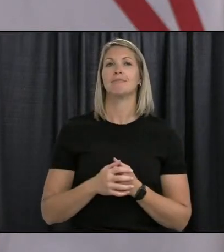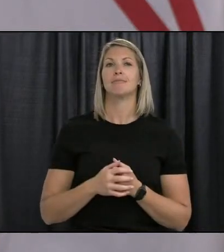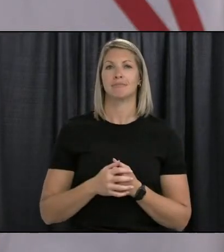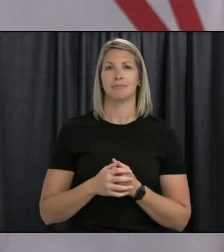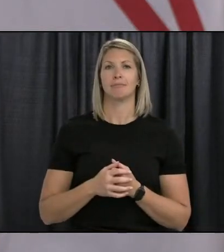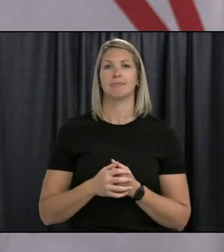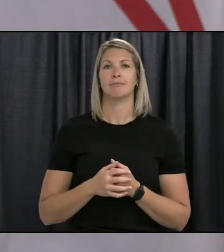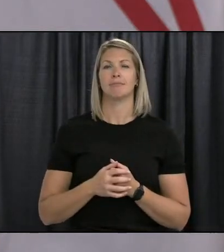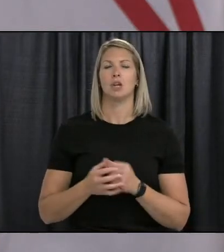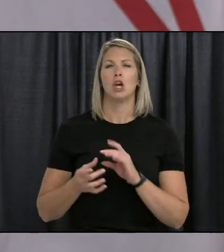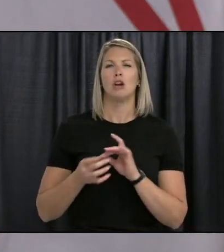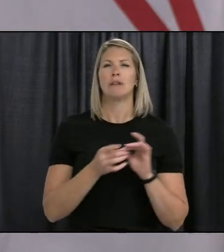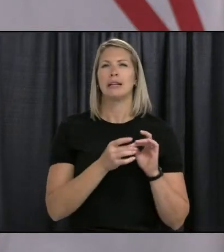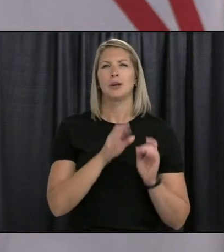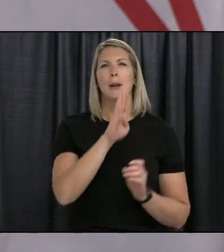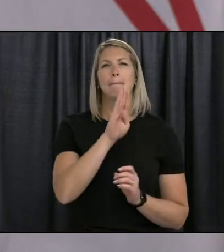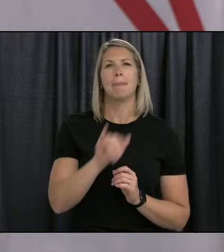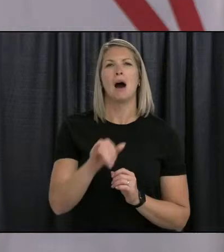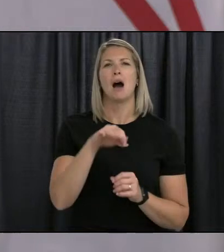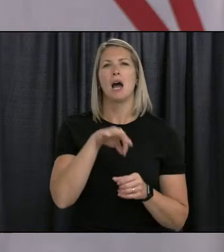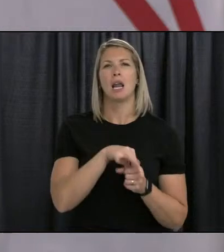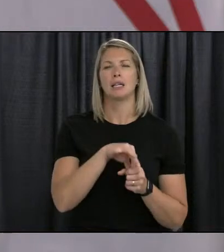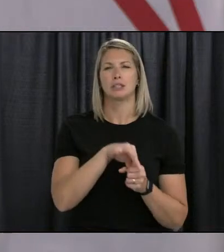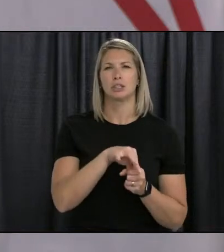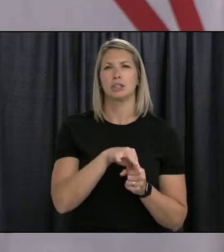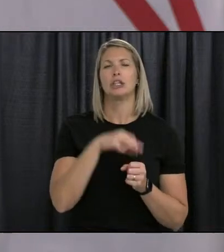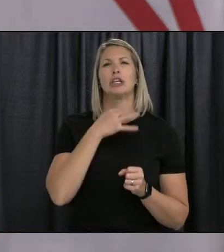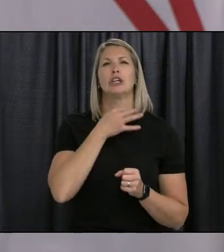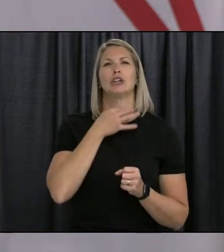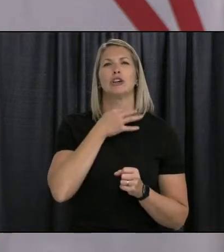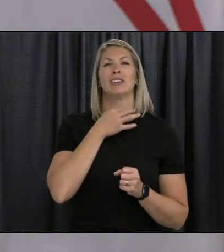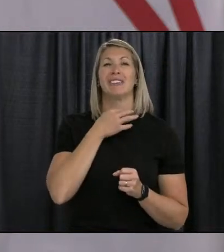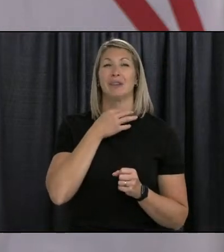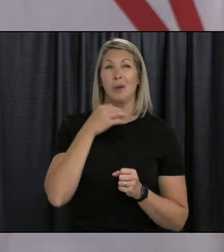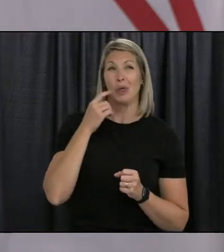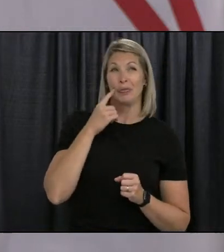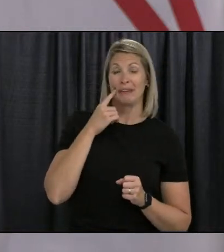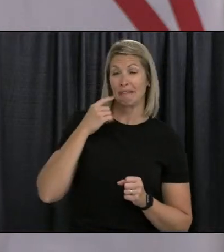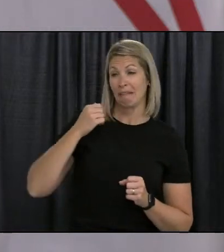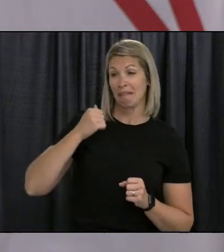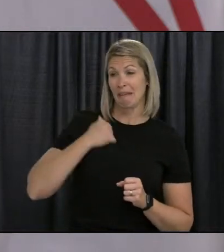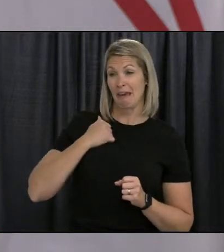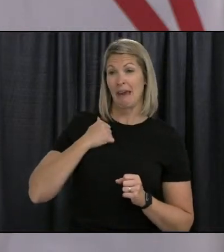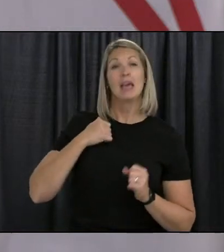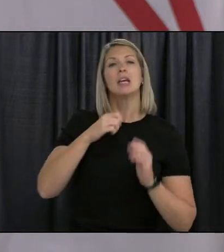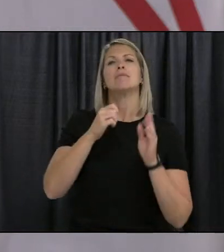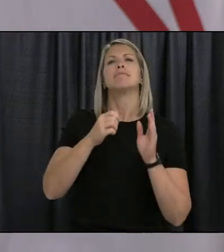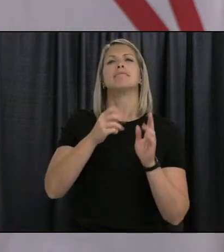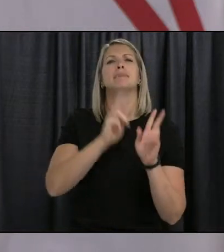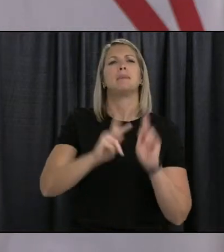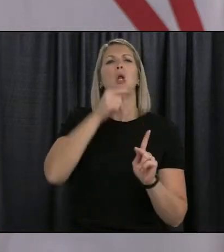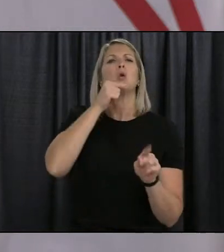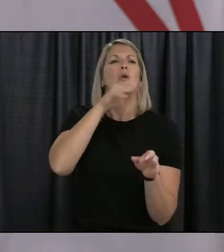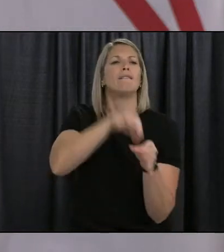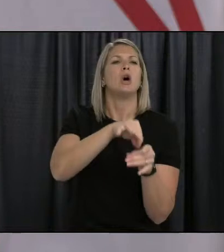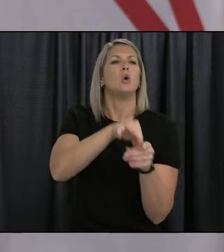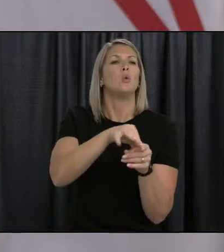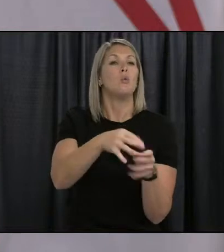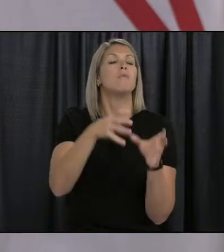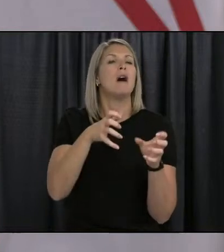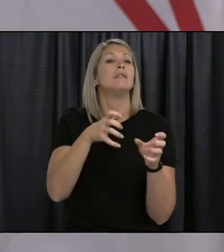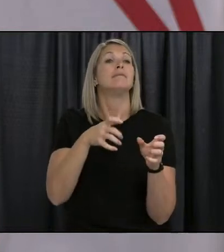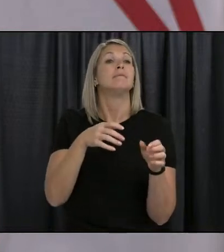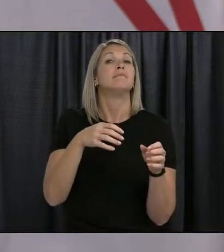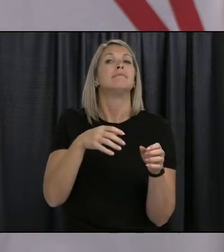about by-election that's underway right now. Should candidates be going door to door, and how safe do you feel in-person voting is, Dr.